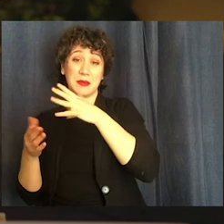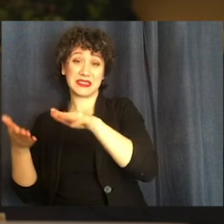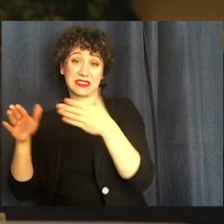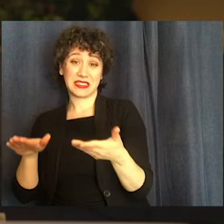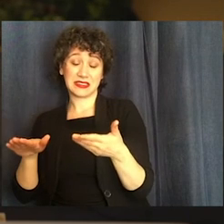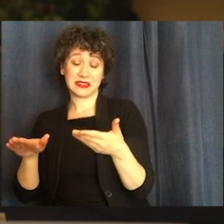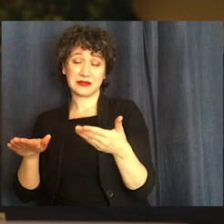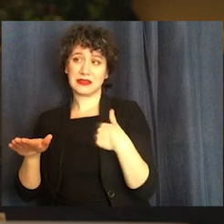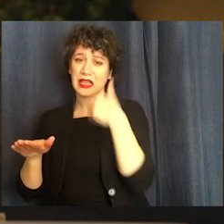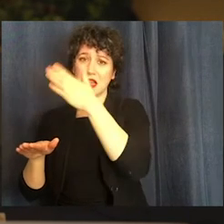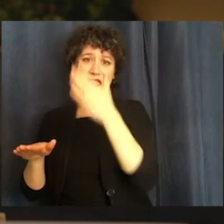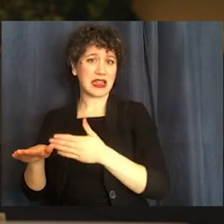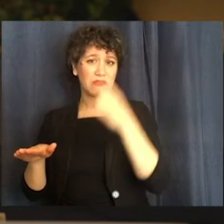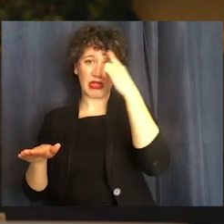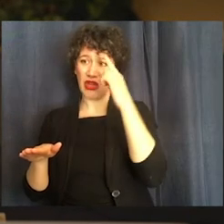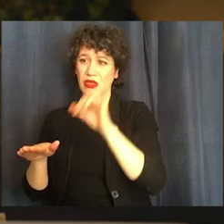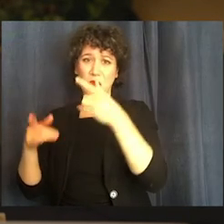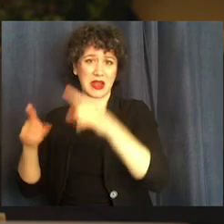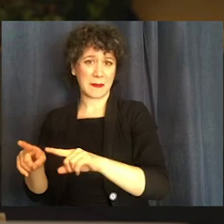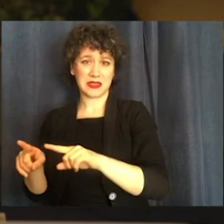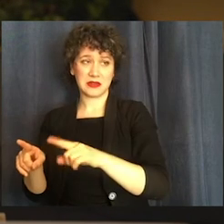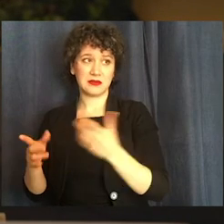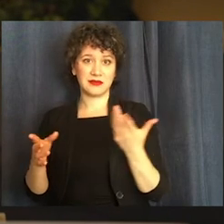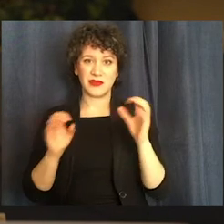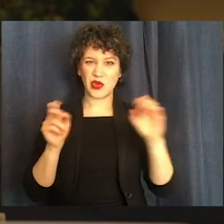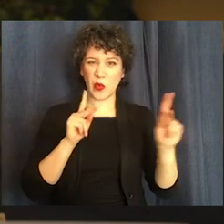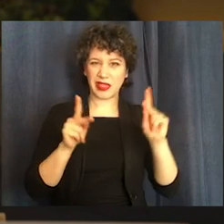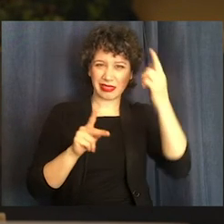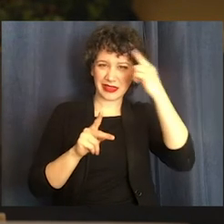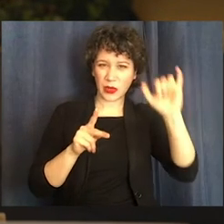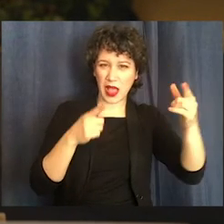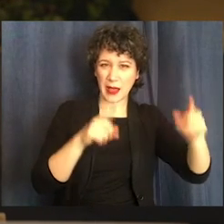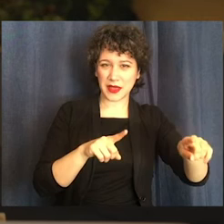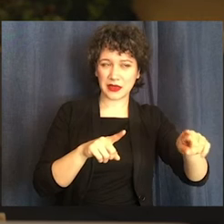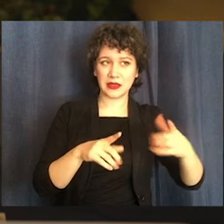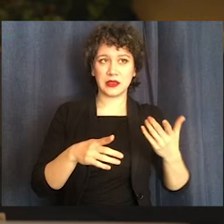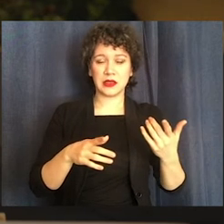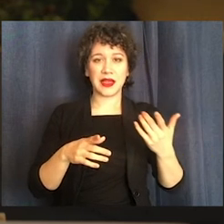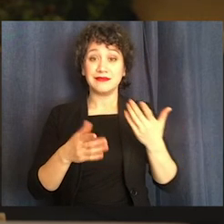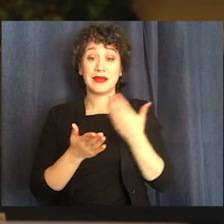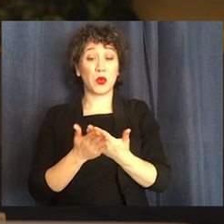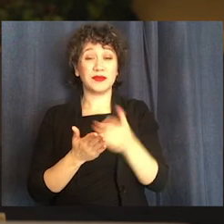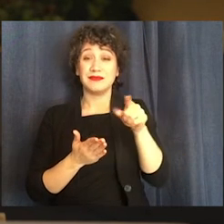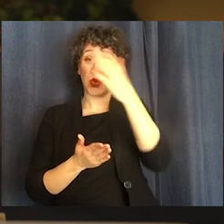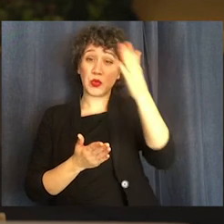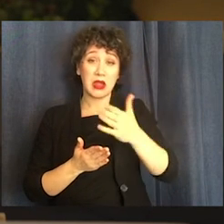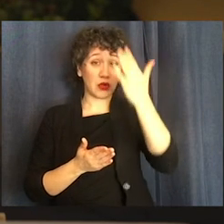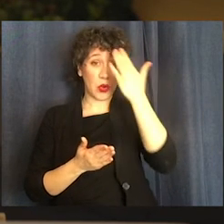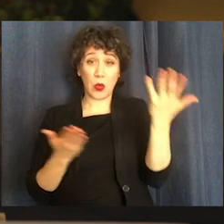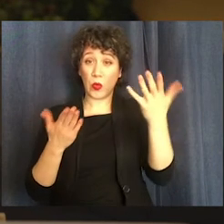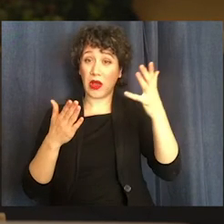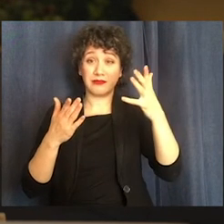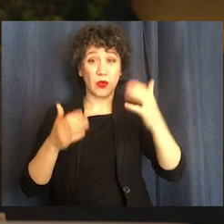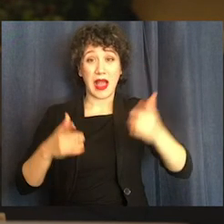going to throw at you. This hardship made me realize just how close-knit of a community Palmer is. I had so many people from all over the community,